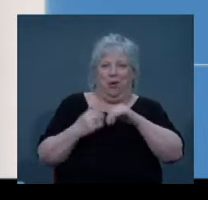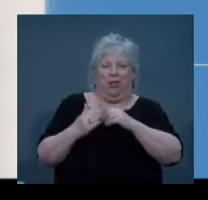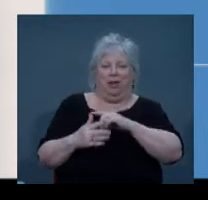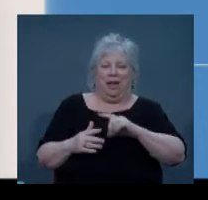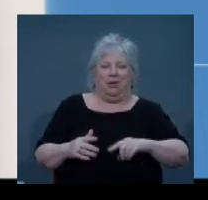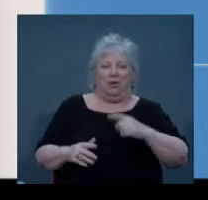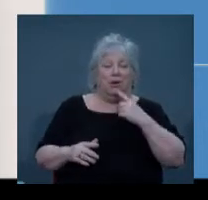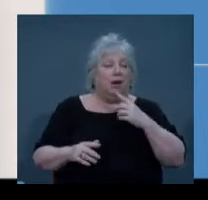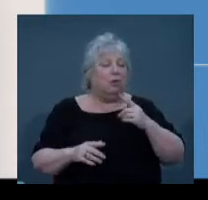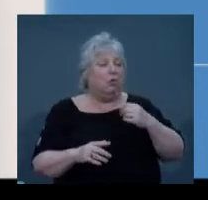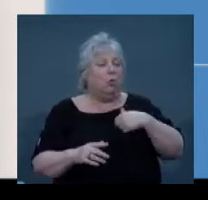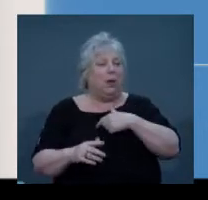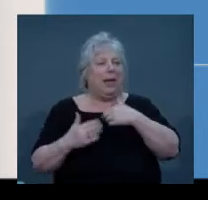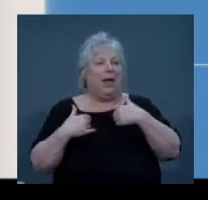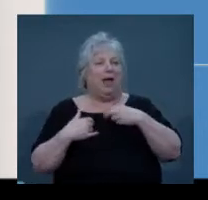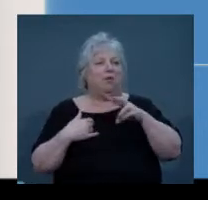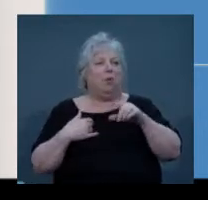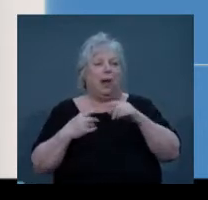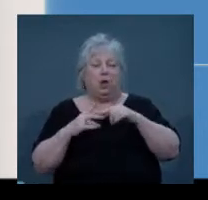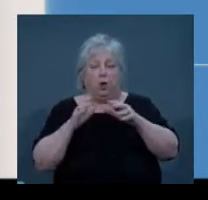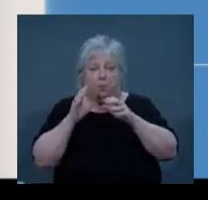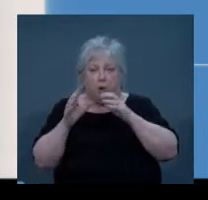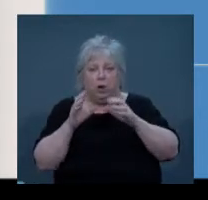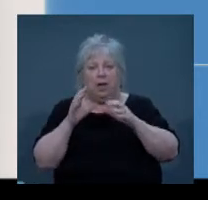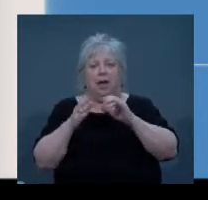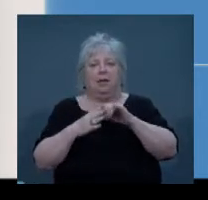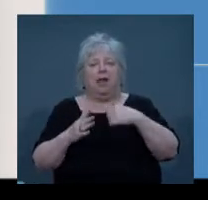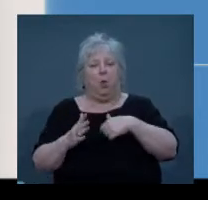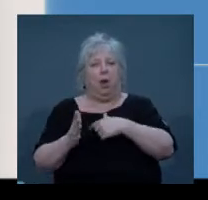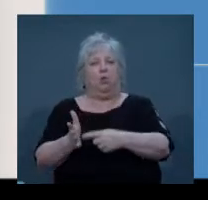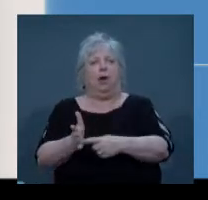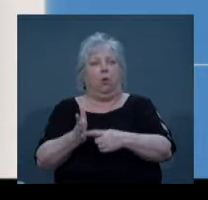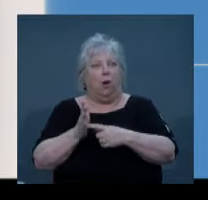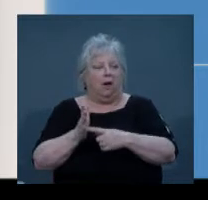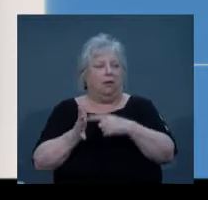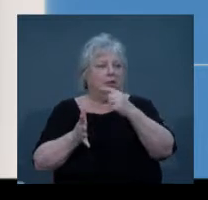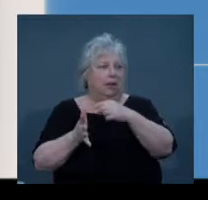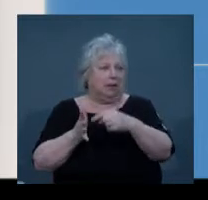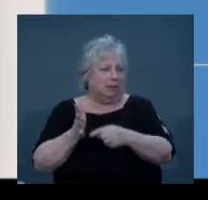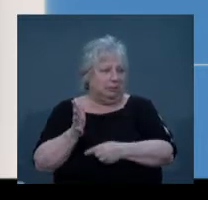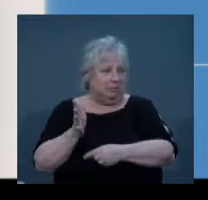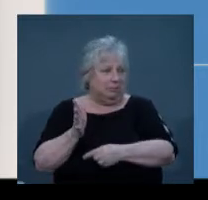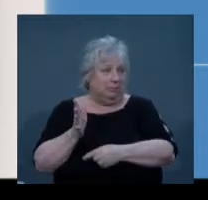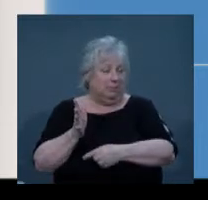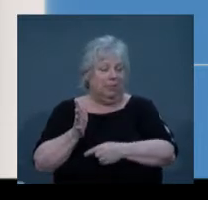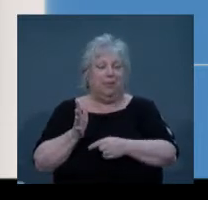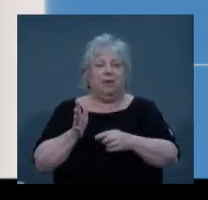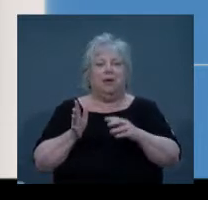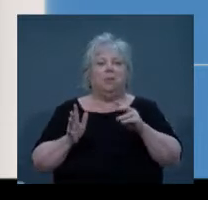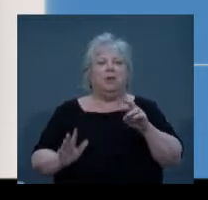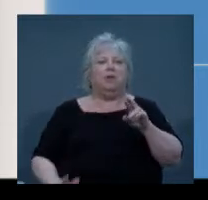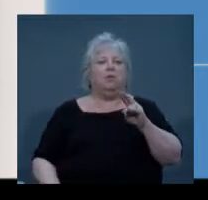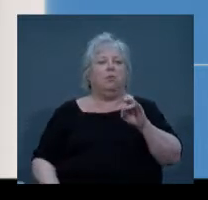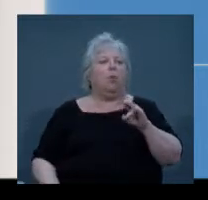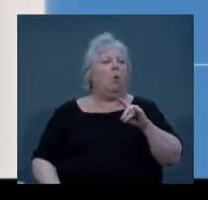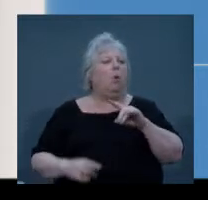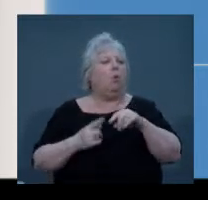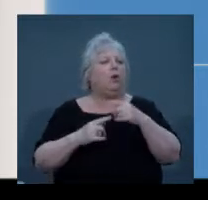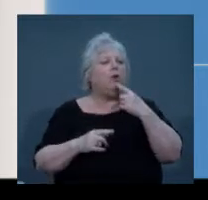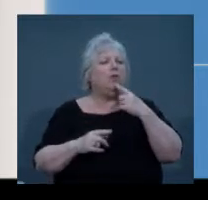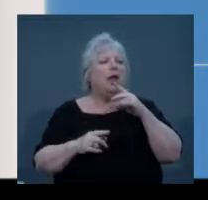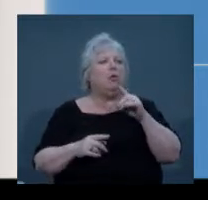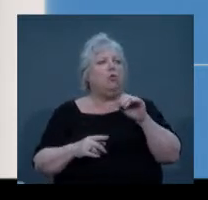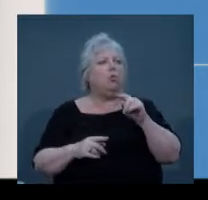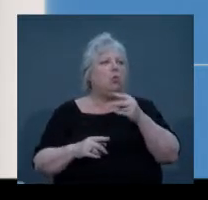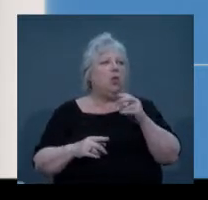say. a way to communicate that to them, Mr. Moore, that this is what we require? Right, when you say do they know, who are you referring